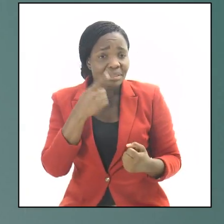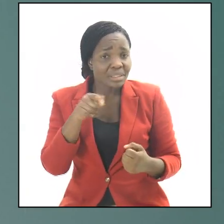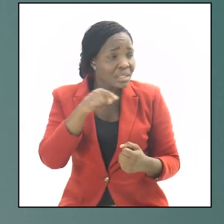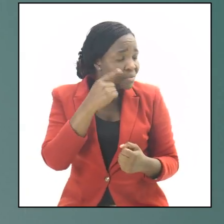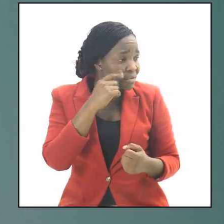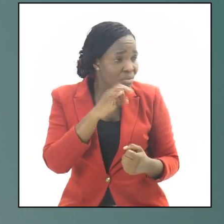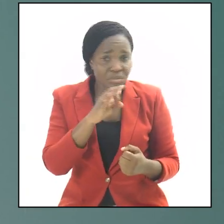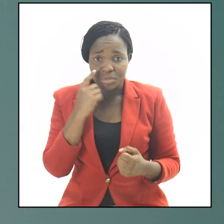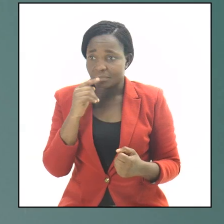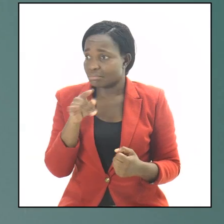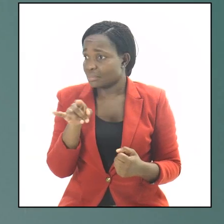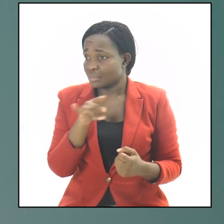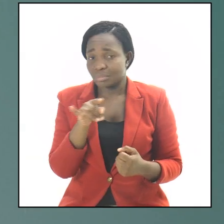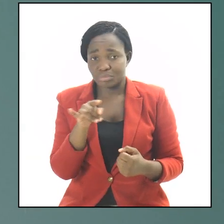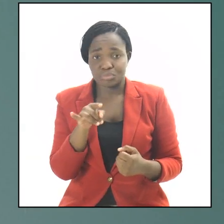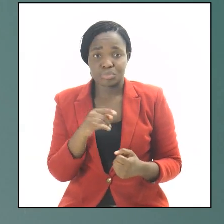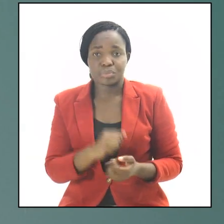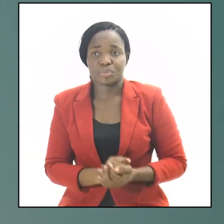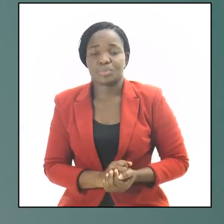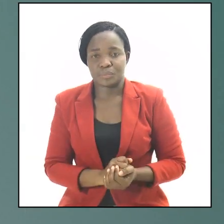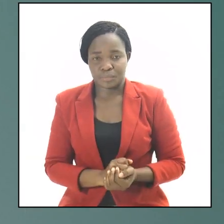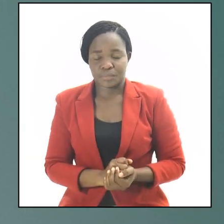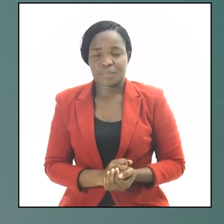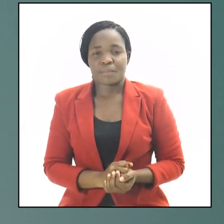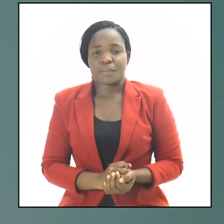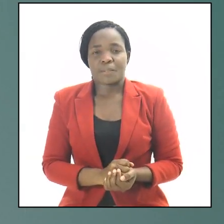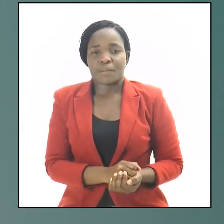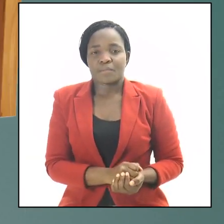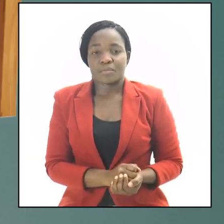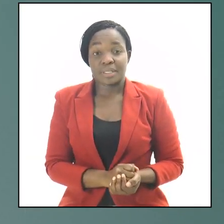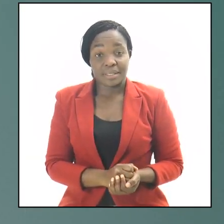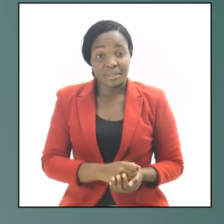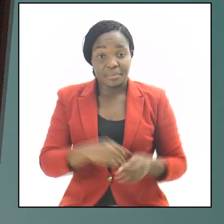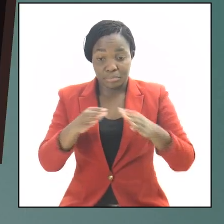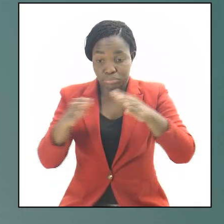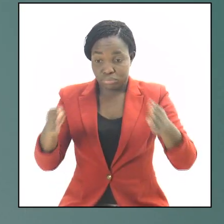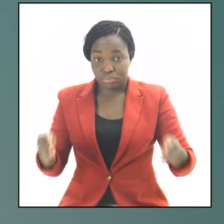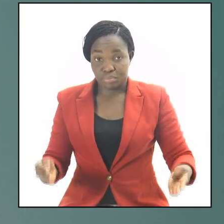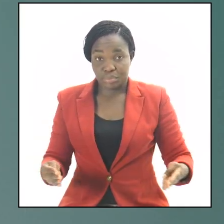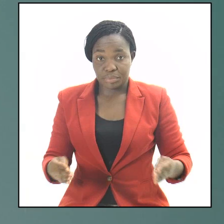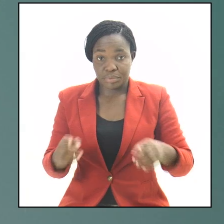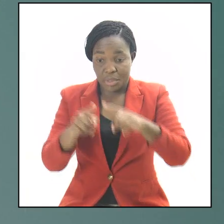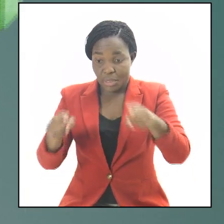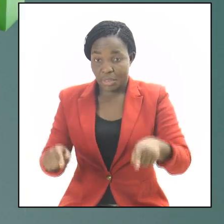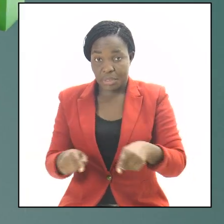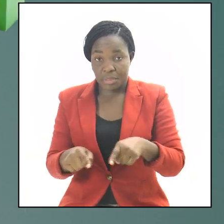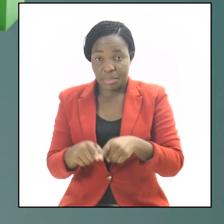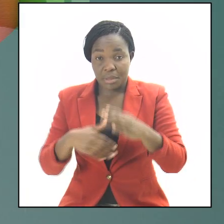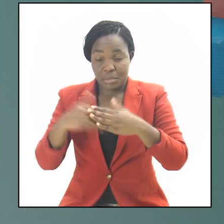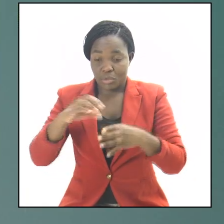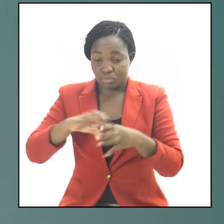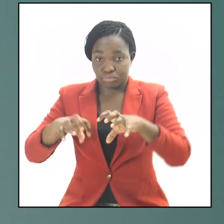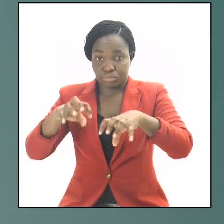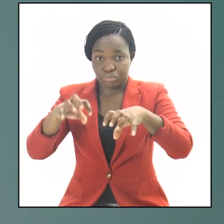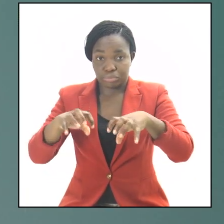2 pairs of parallel sides in the surfaces of tables, desks, boxes, building blocks